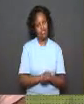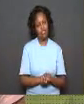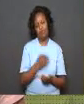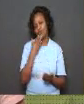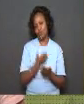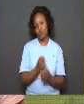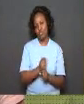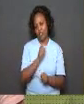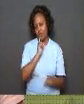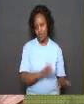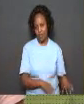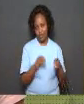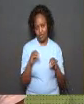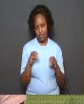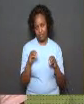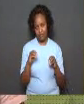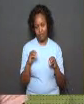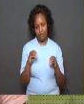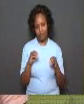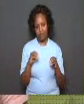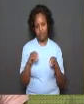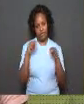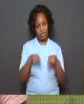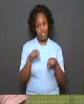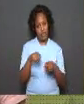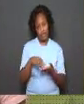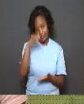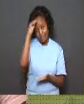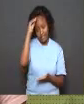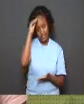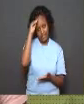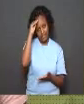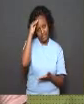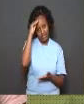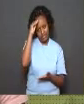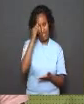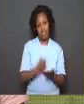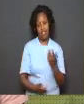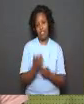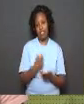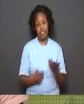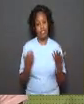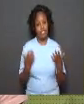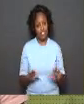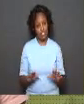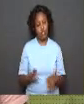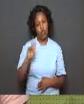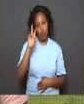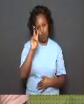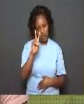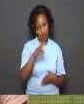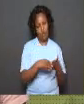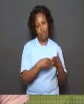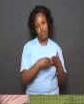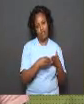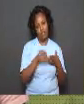done, students. In this lesson, we have talked about two of the